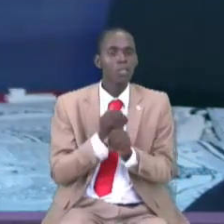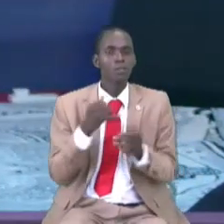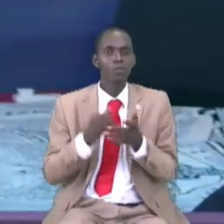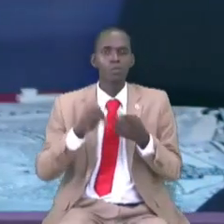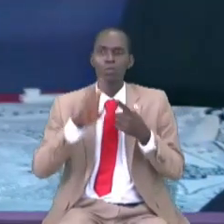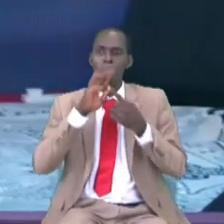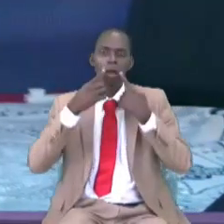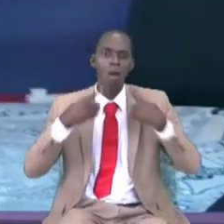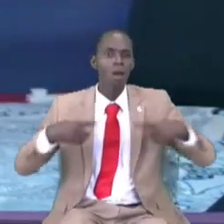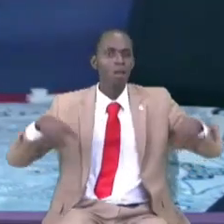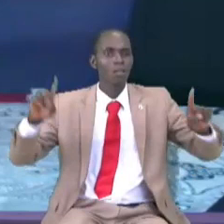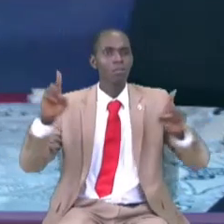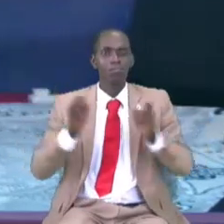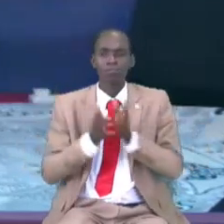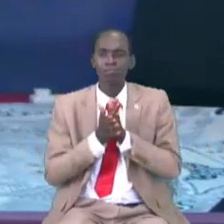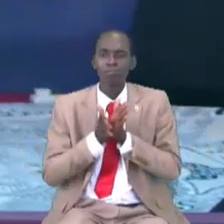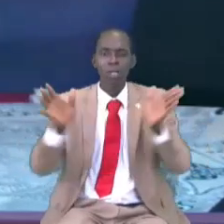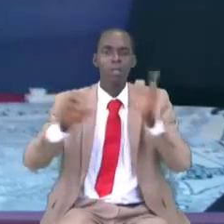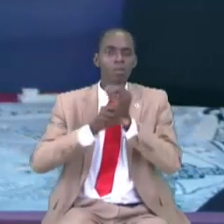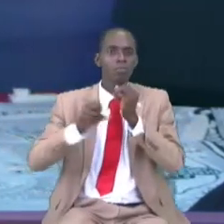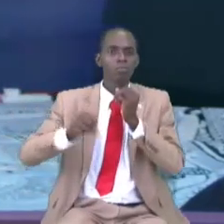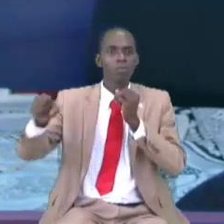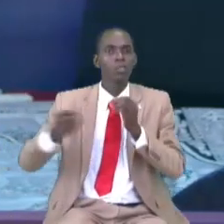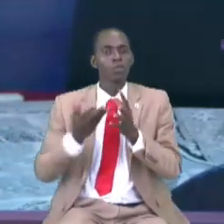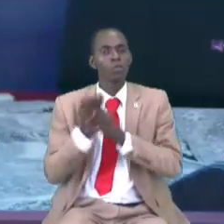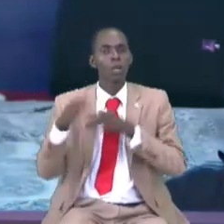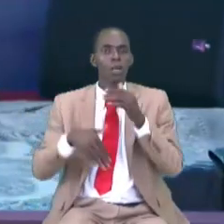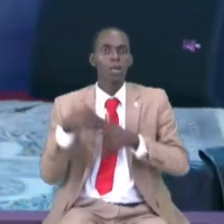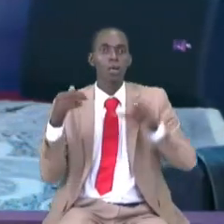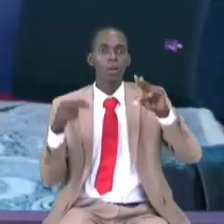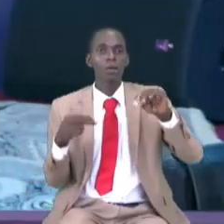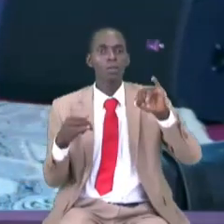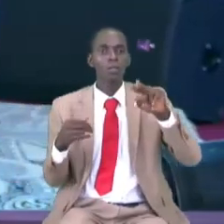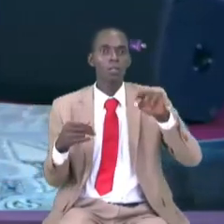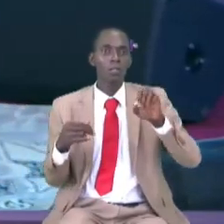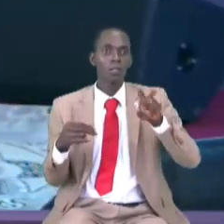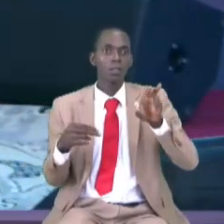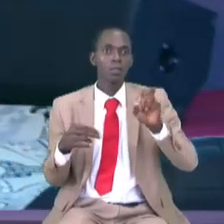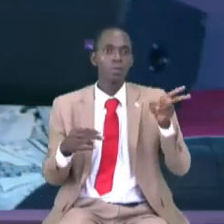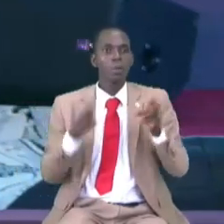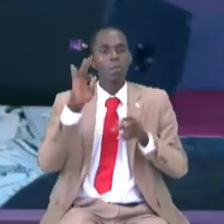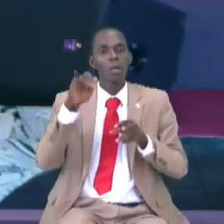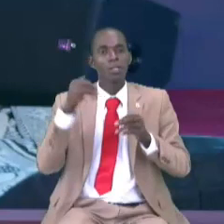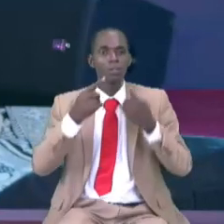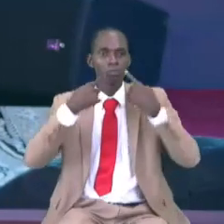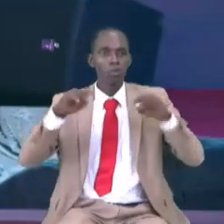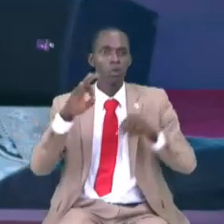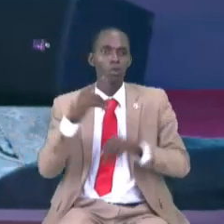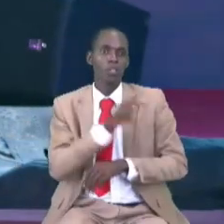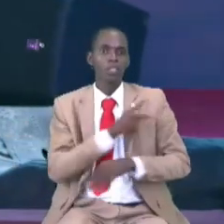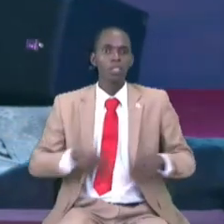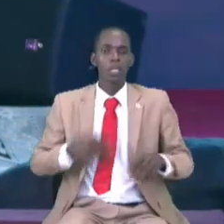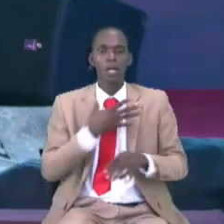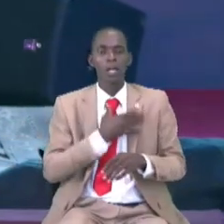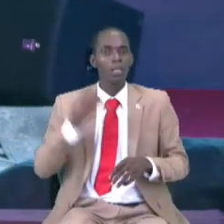the decree of the king and his nobles, saying, let neither man nor beast,